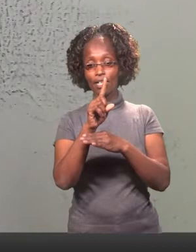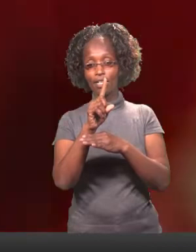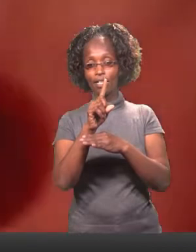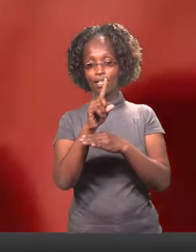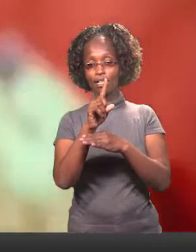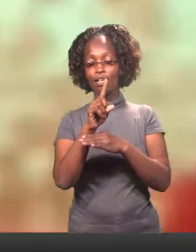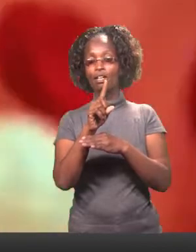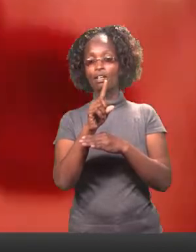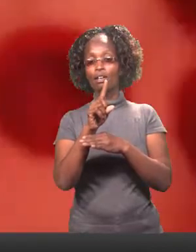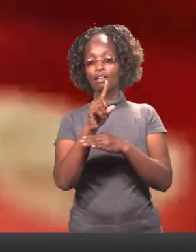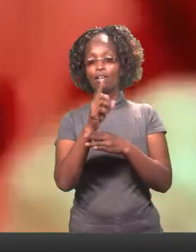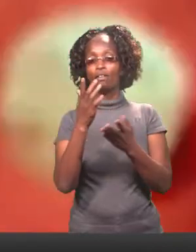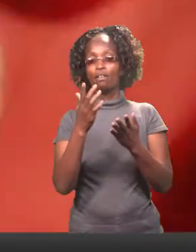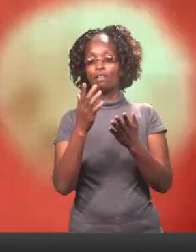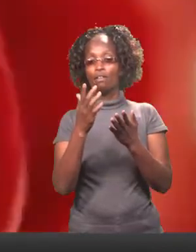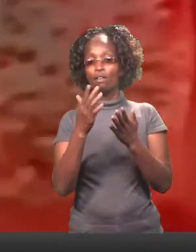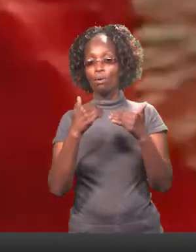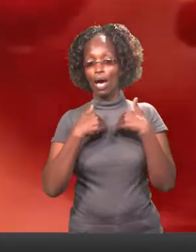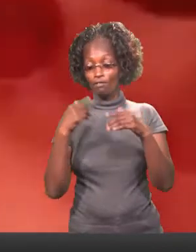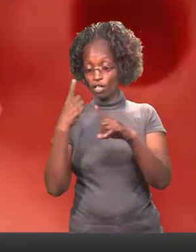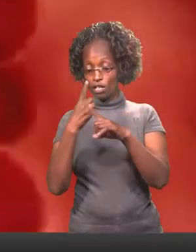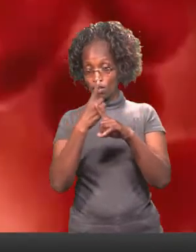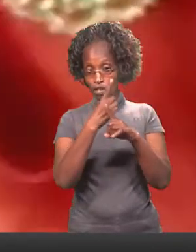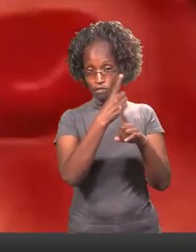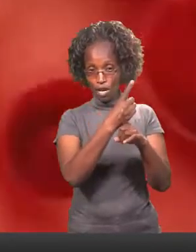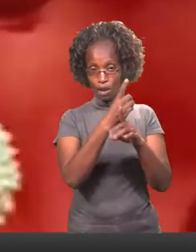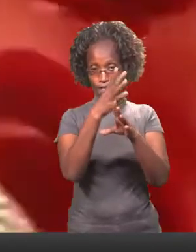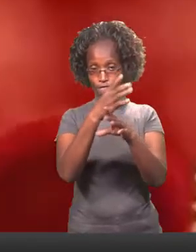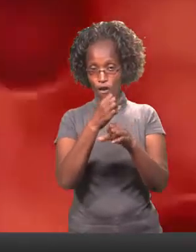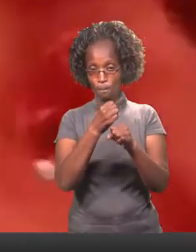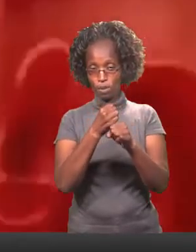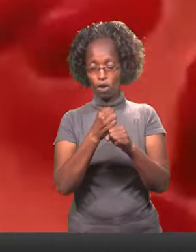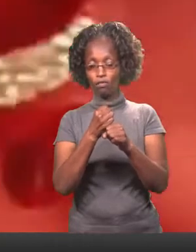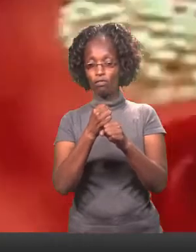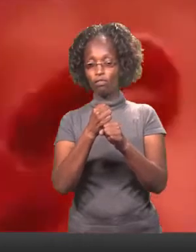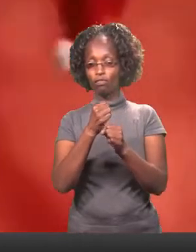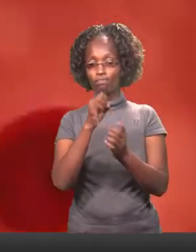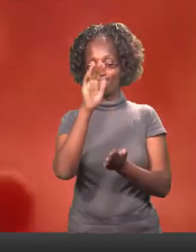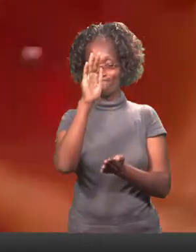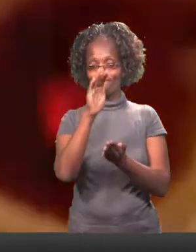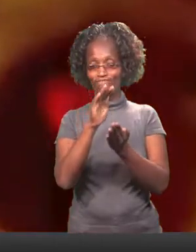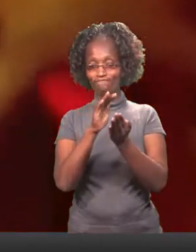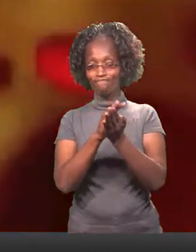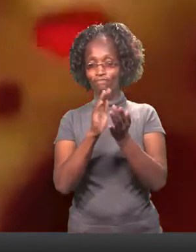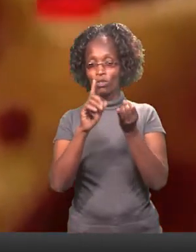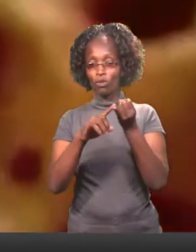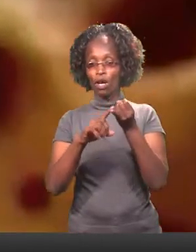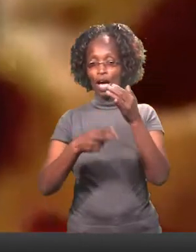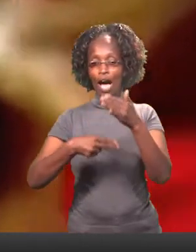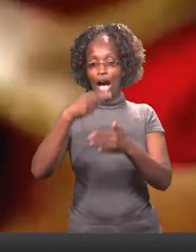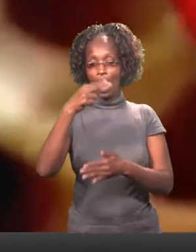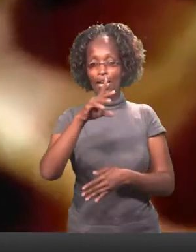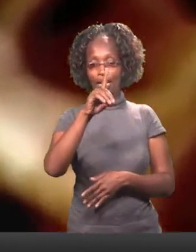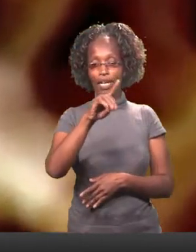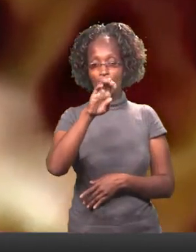deciliter. Kuna aina tofauti ya ugonjwa upungufu wa damu mwilini au anemia, ikiwemo sickle cell anemia, iron deficiency